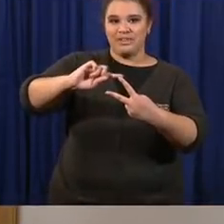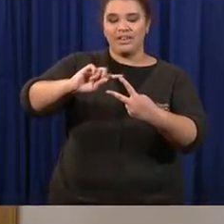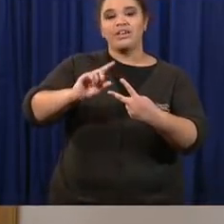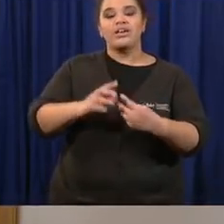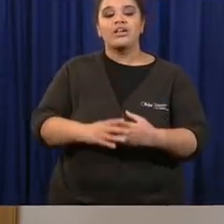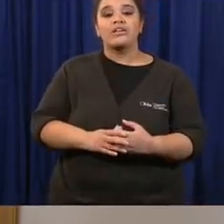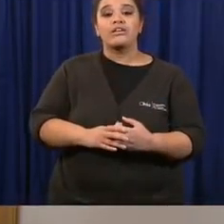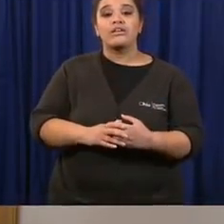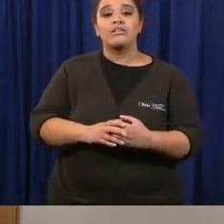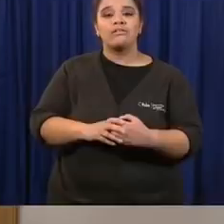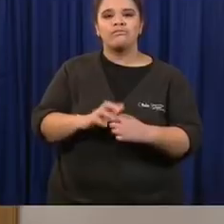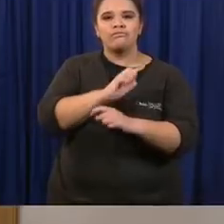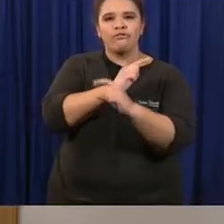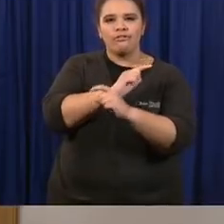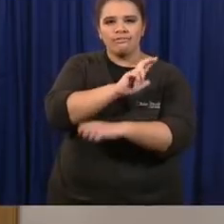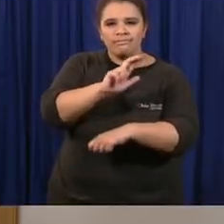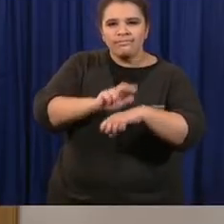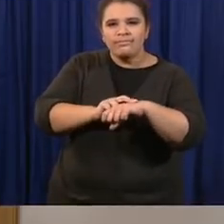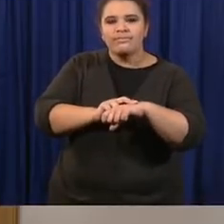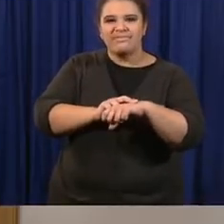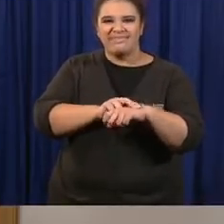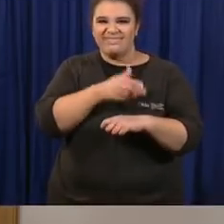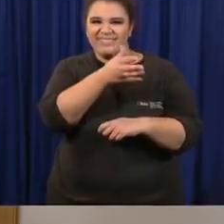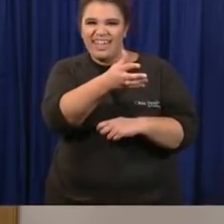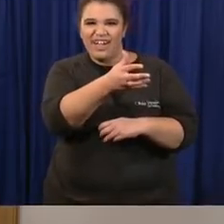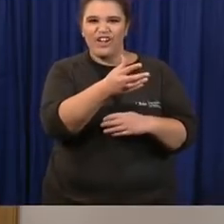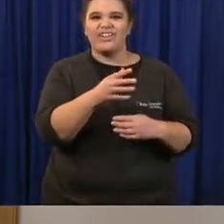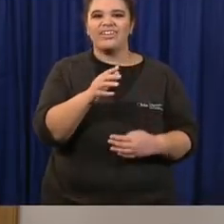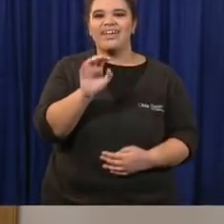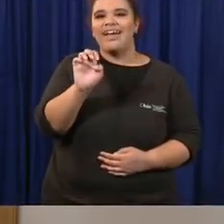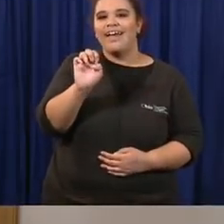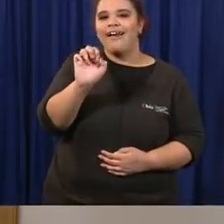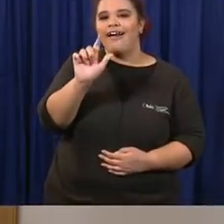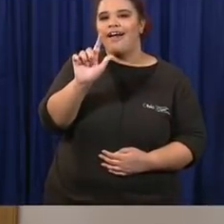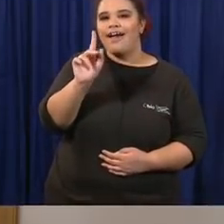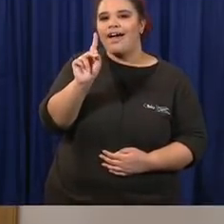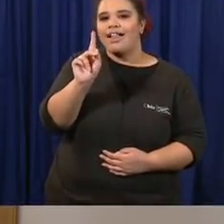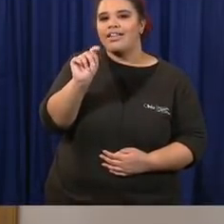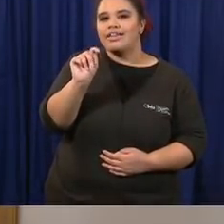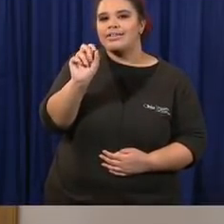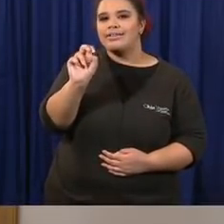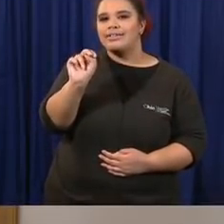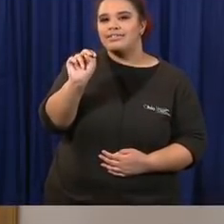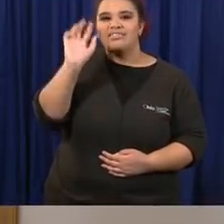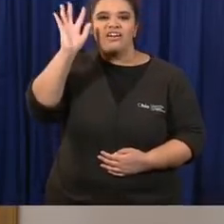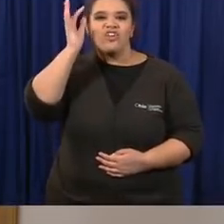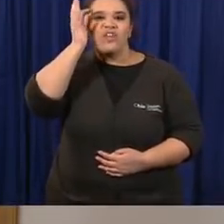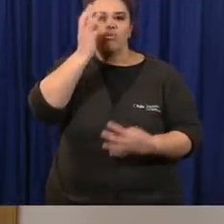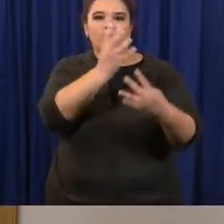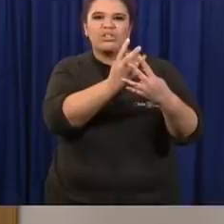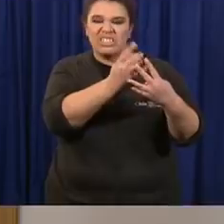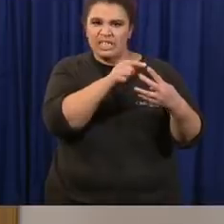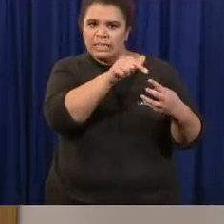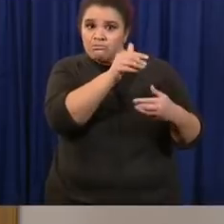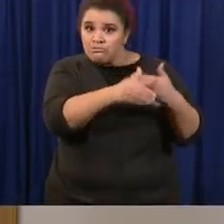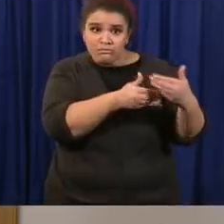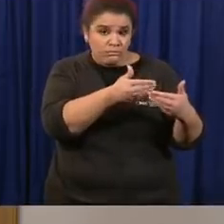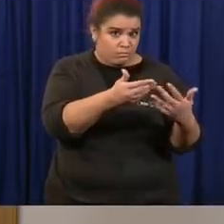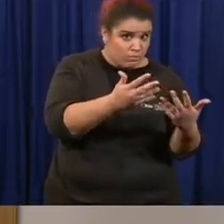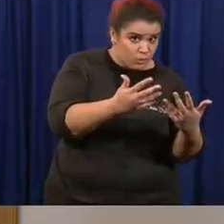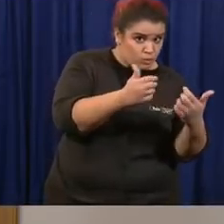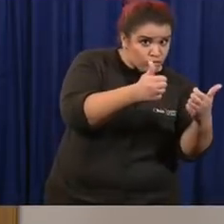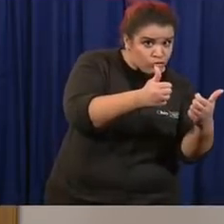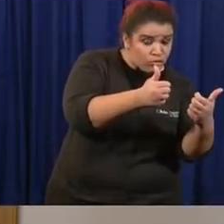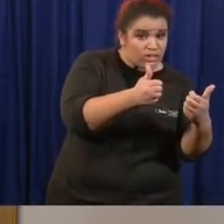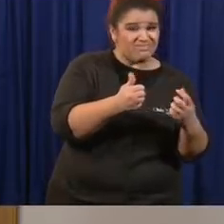is the National Guard assistance going in the federal prison in Acton? And do you have any updates on any inmate deaths? And the